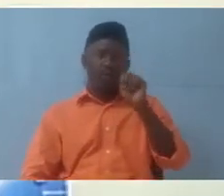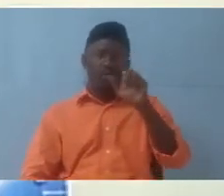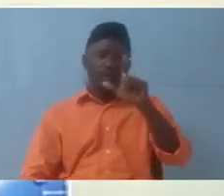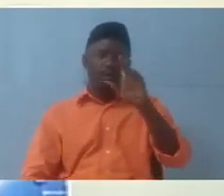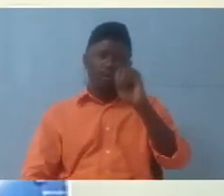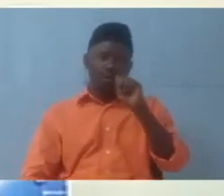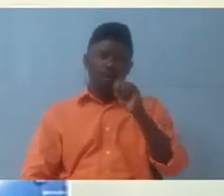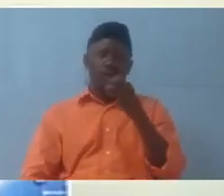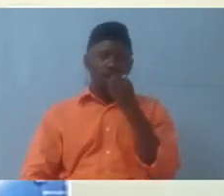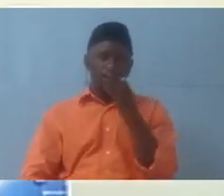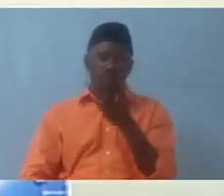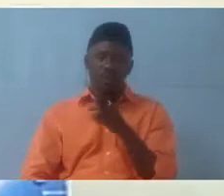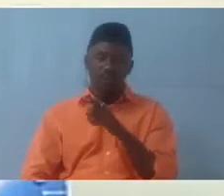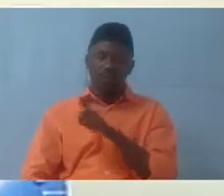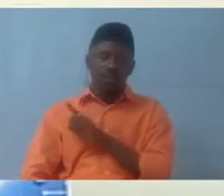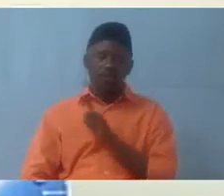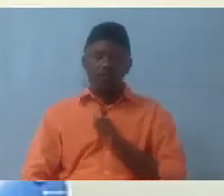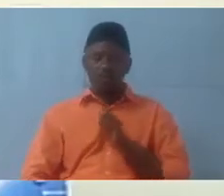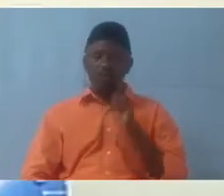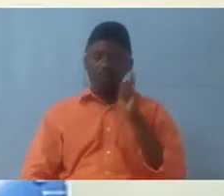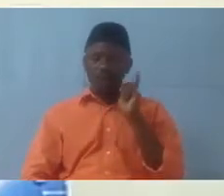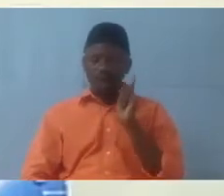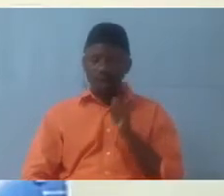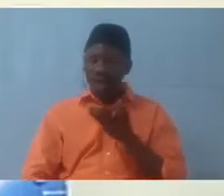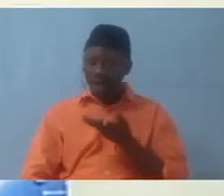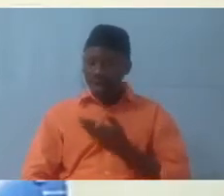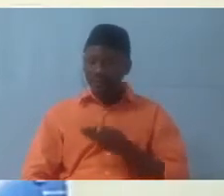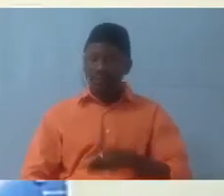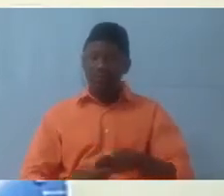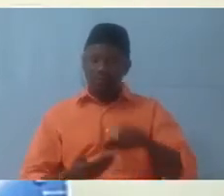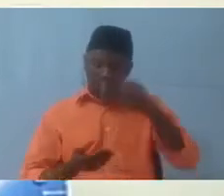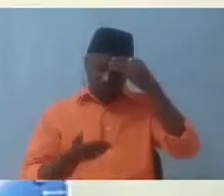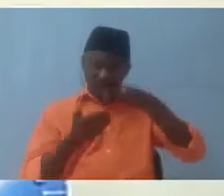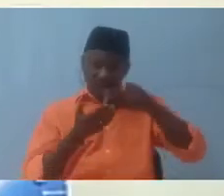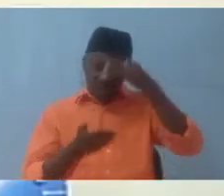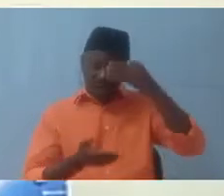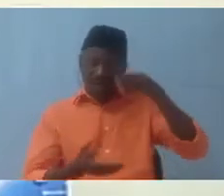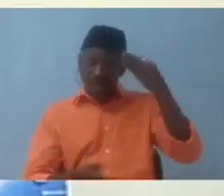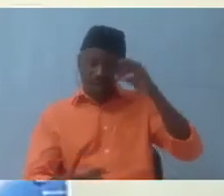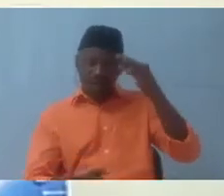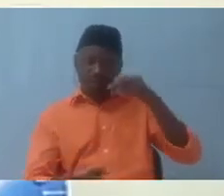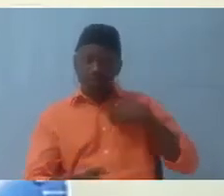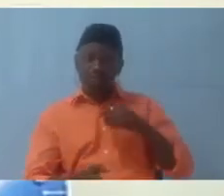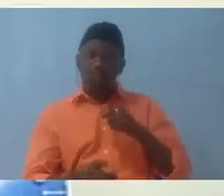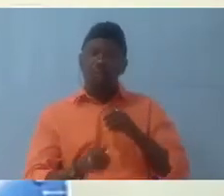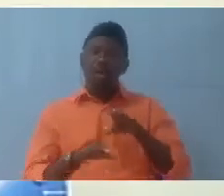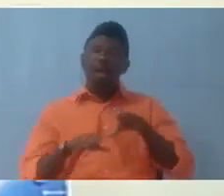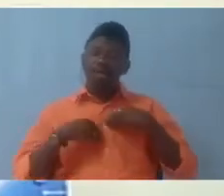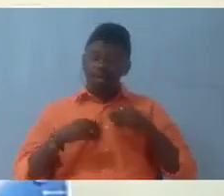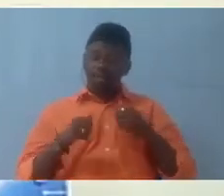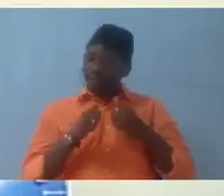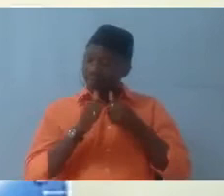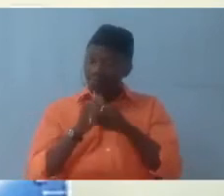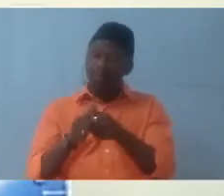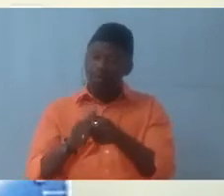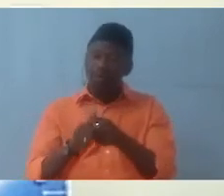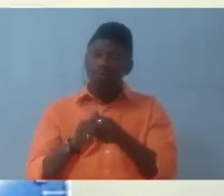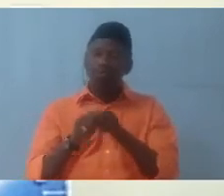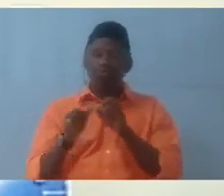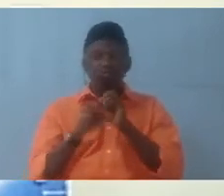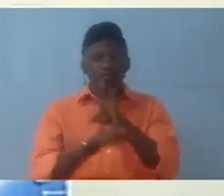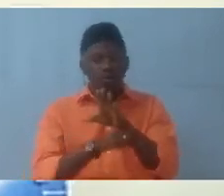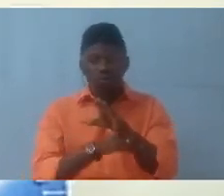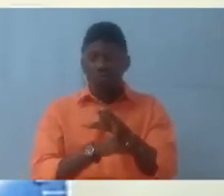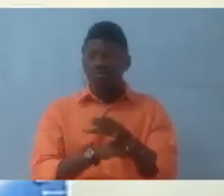that we have to learn to obey instructions. Dafa wax ne daal war nañu jang nak pour di mëna fexé pour di